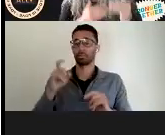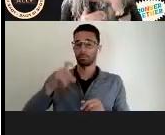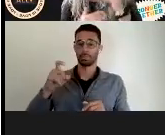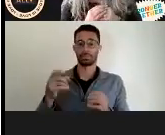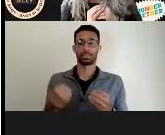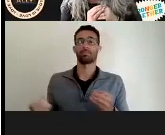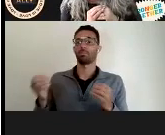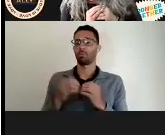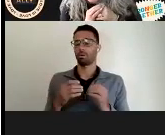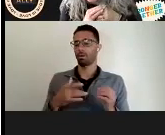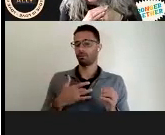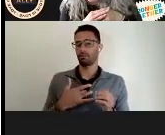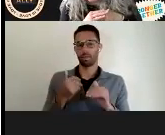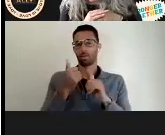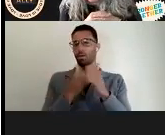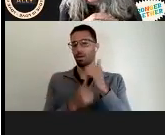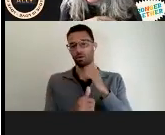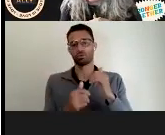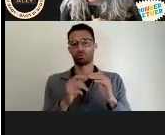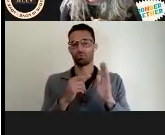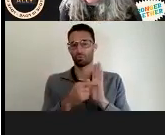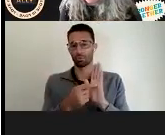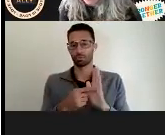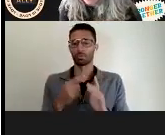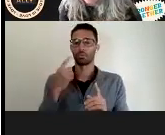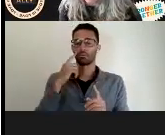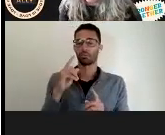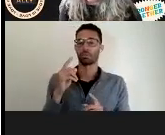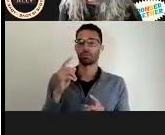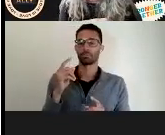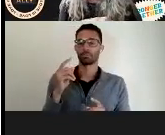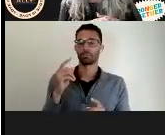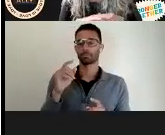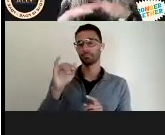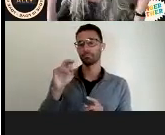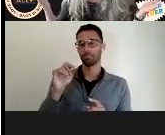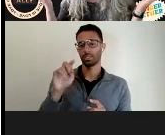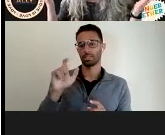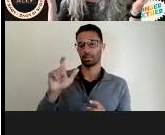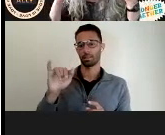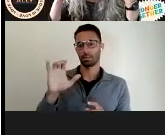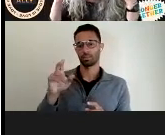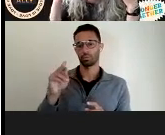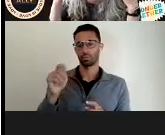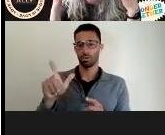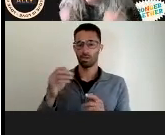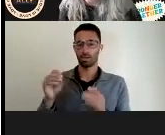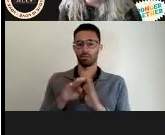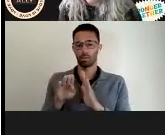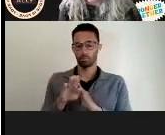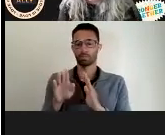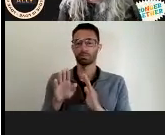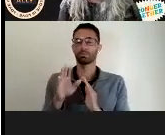we're underrepresented when it comes to people with intellectual and developmental disabilities. Some other disabilities, I'm thinking about the